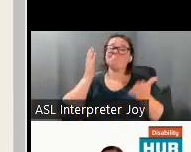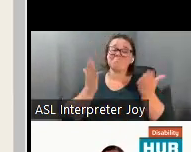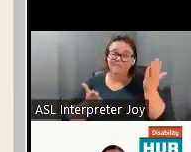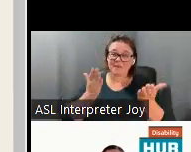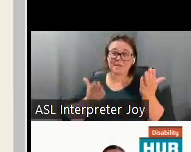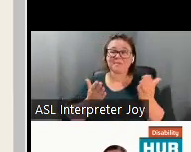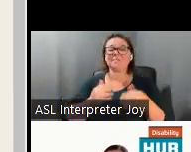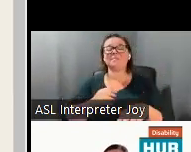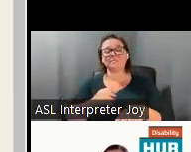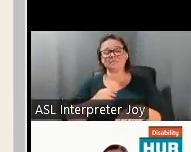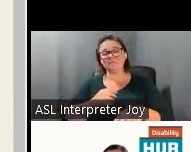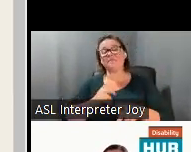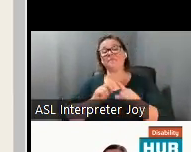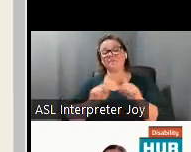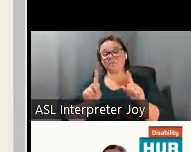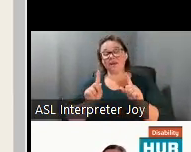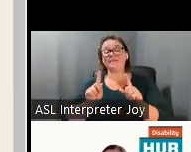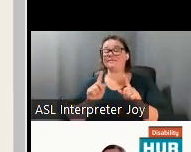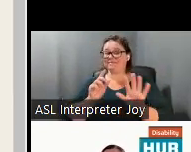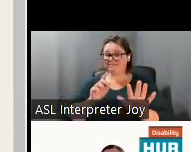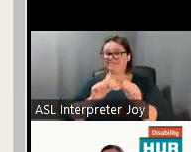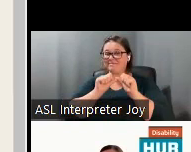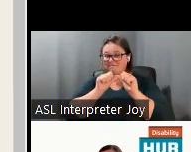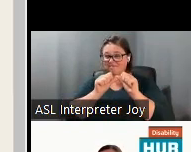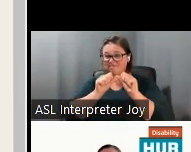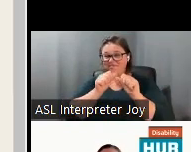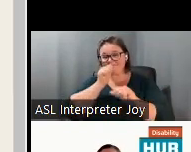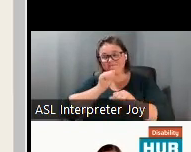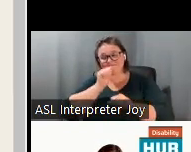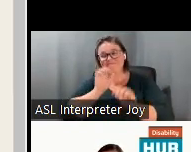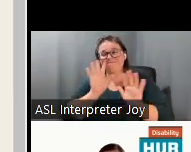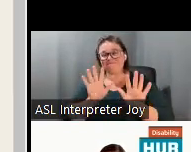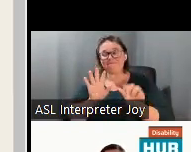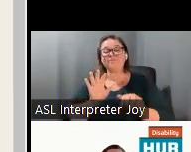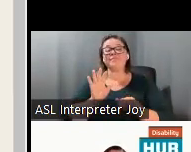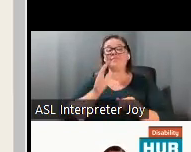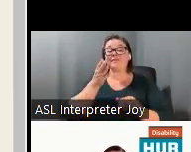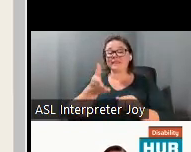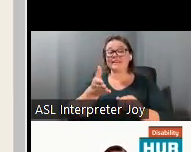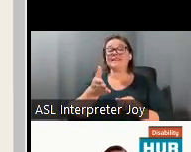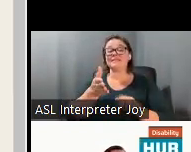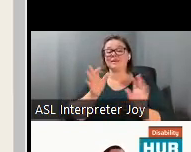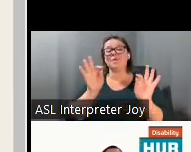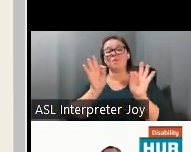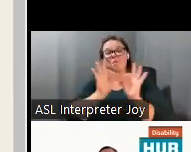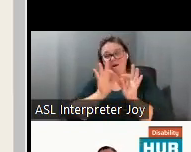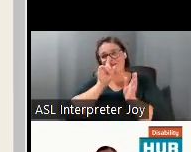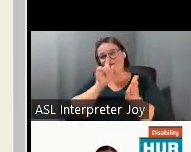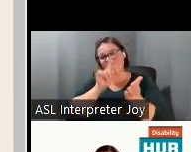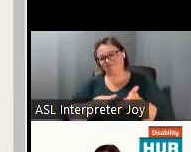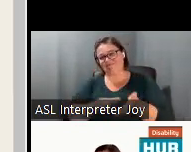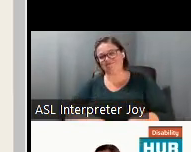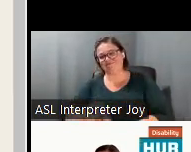And but hang tight with us, bear with us, because these are worth exploring. These